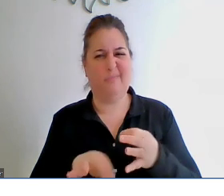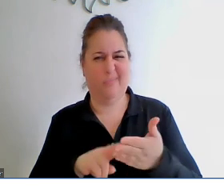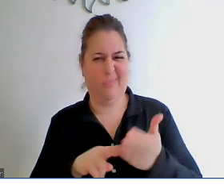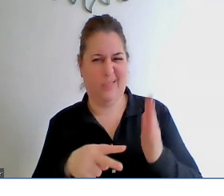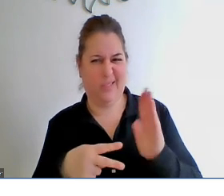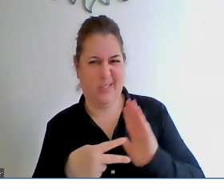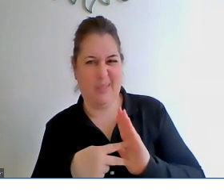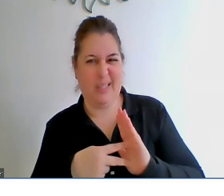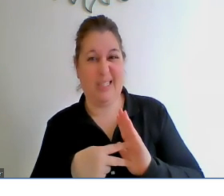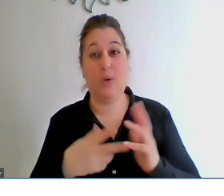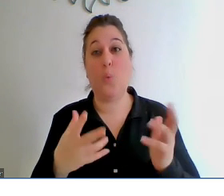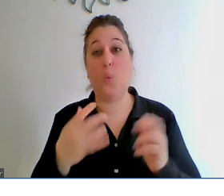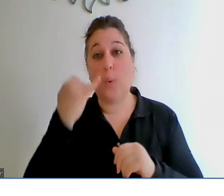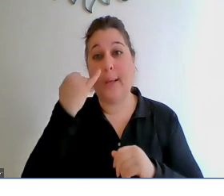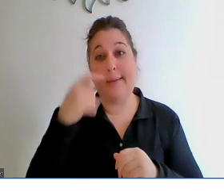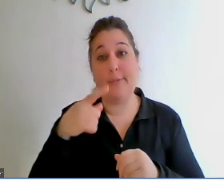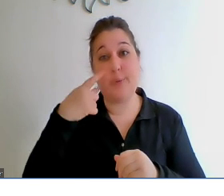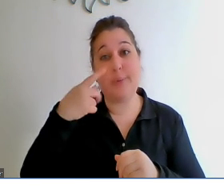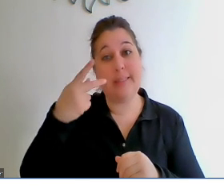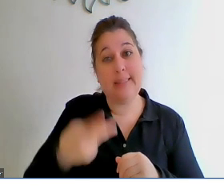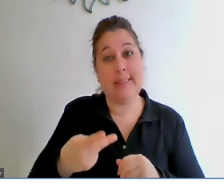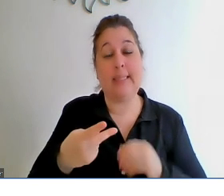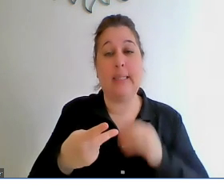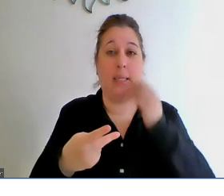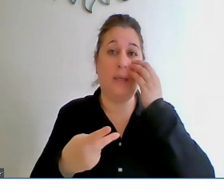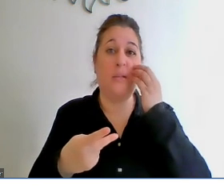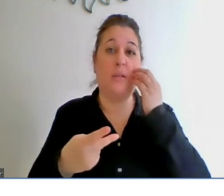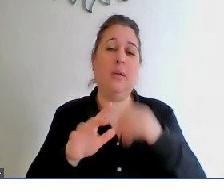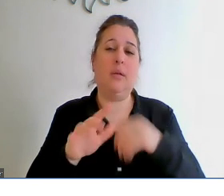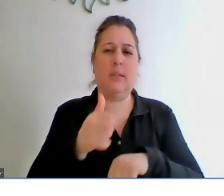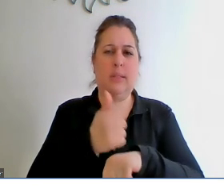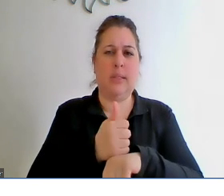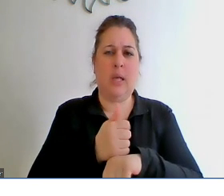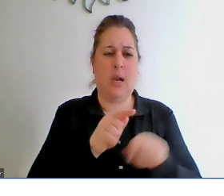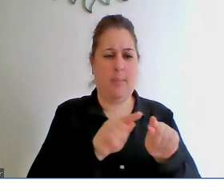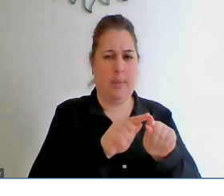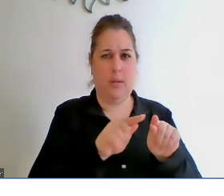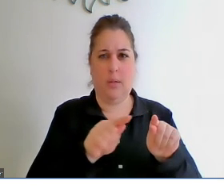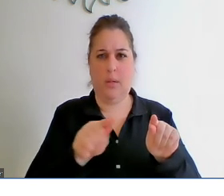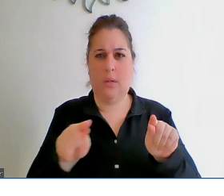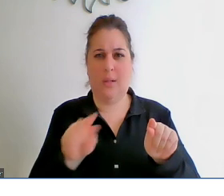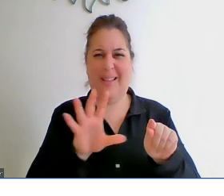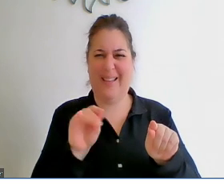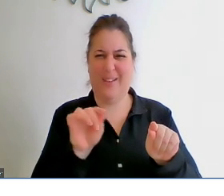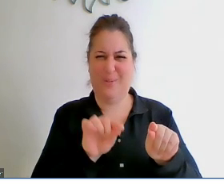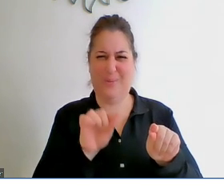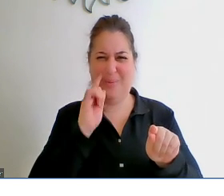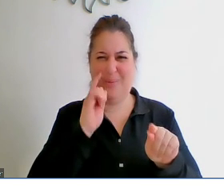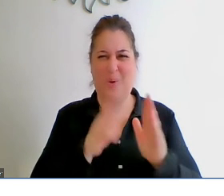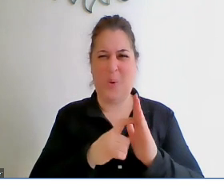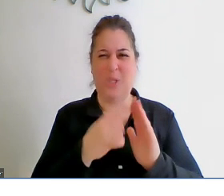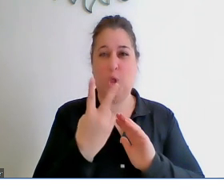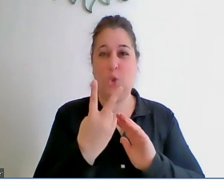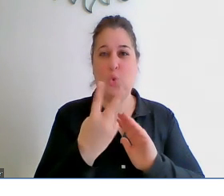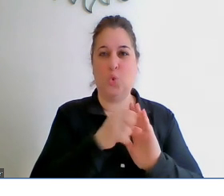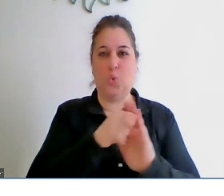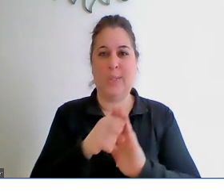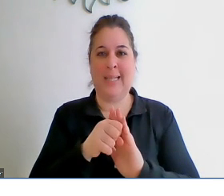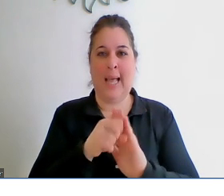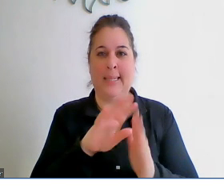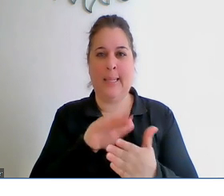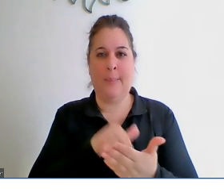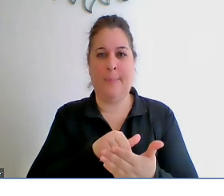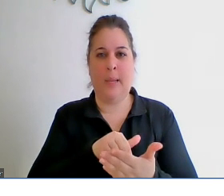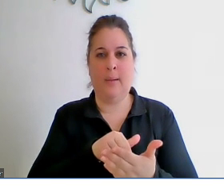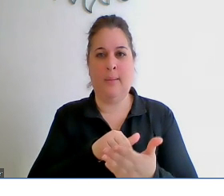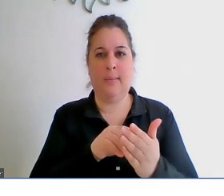that looks like this? When there's 2 signs in the middle. That's what's next. All right,